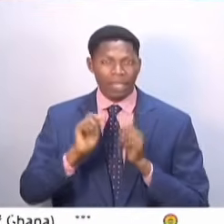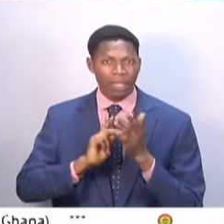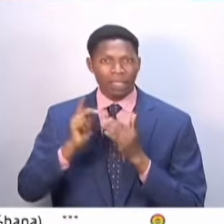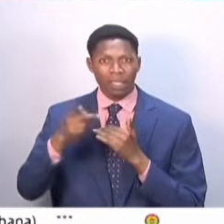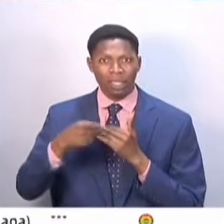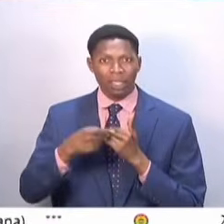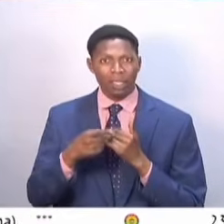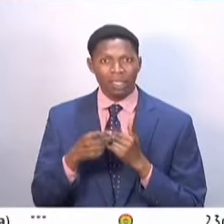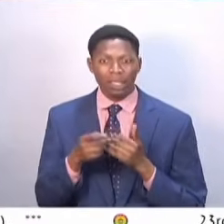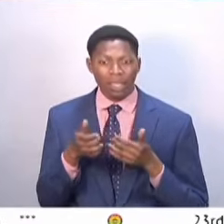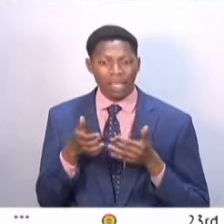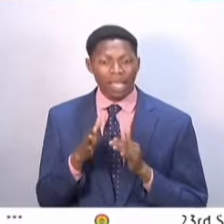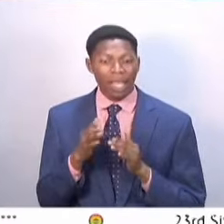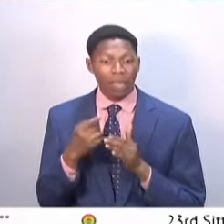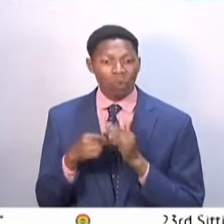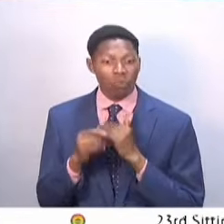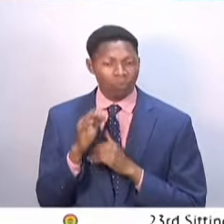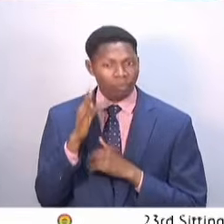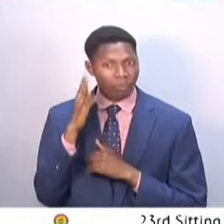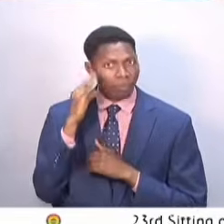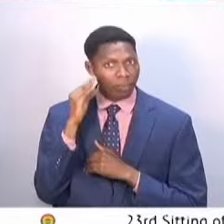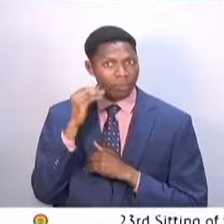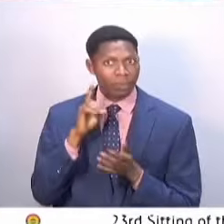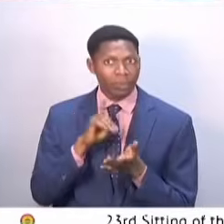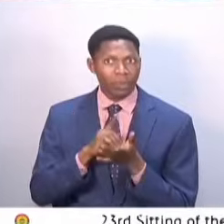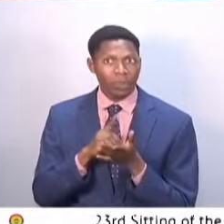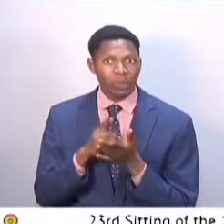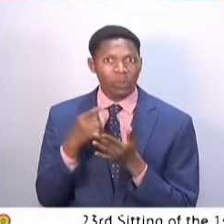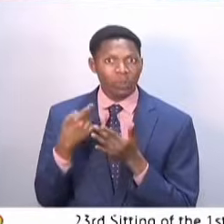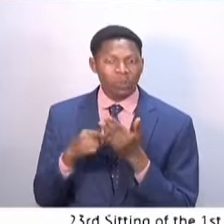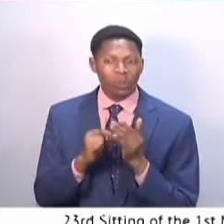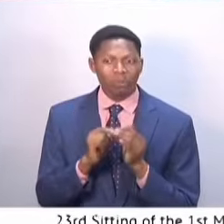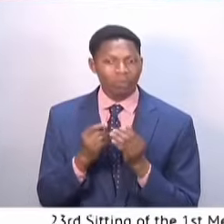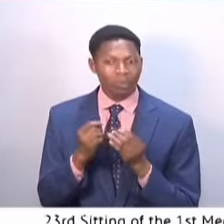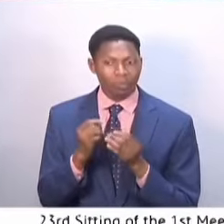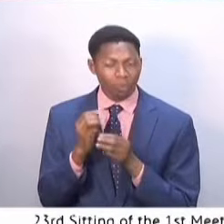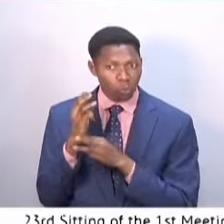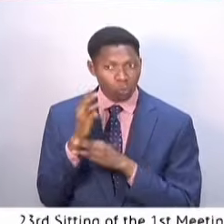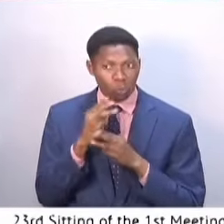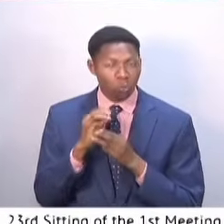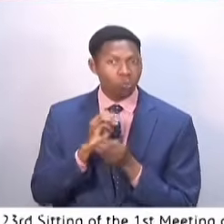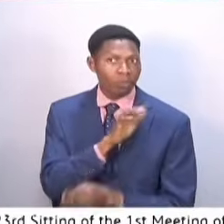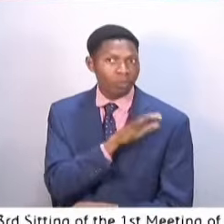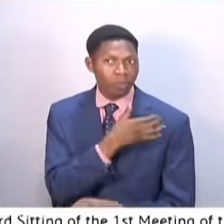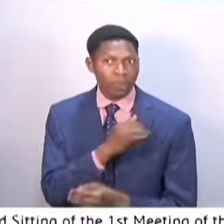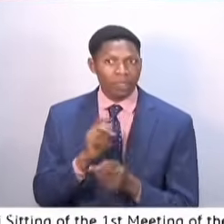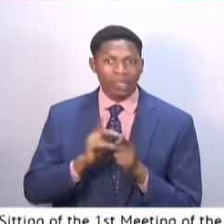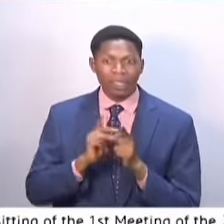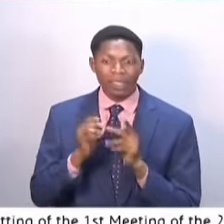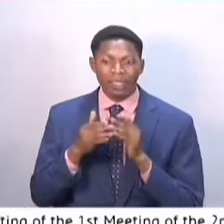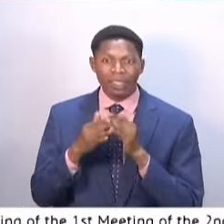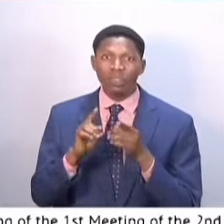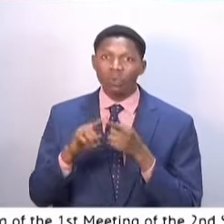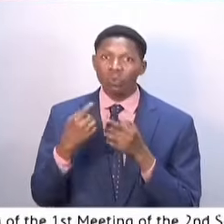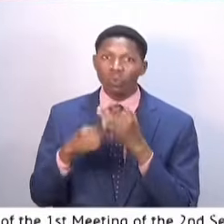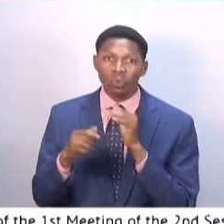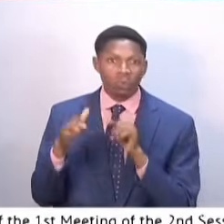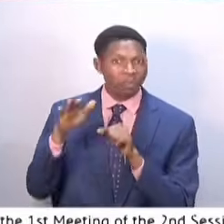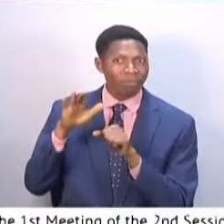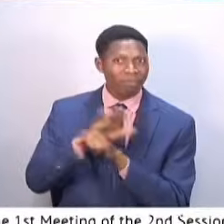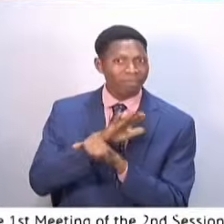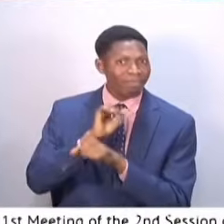programs. These allow experienced doctors to undergo supervised clinical practice leading to full